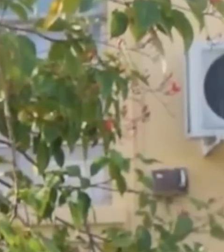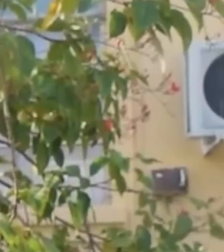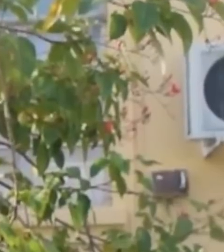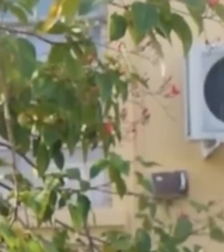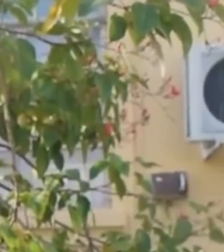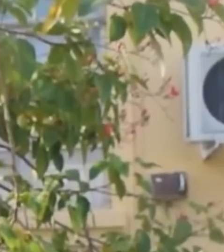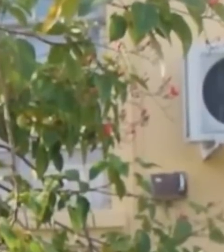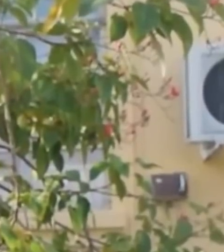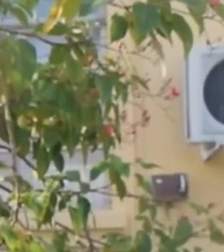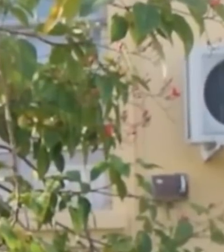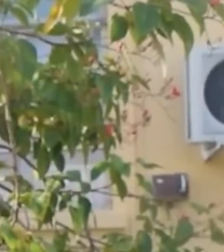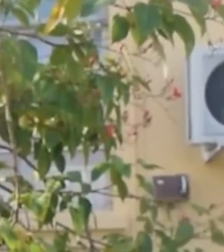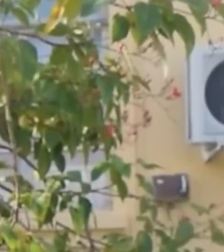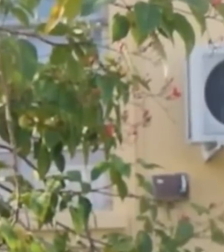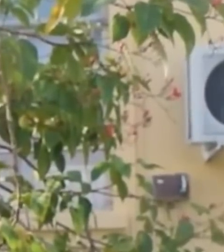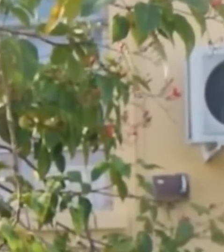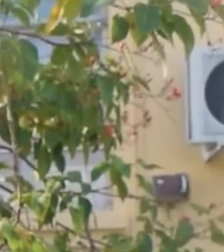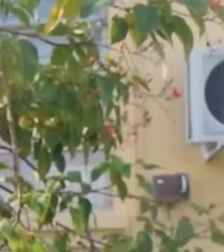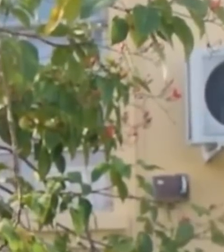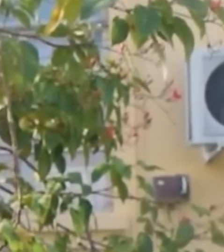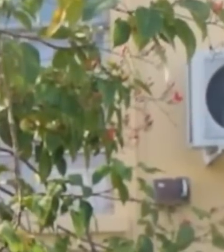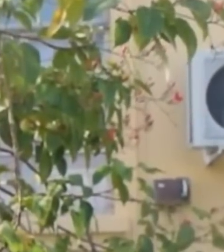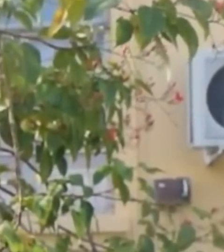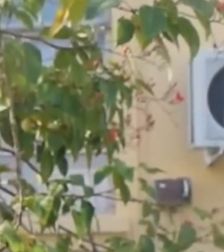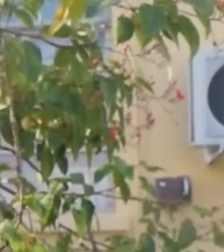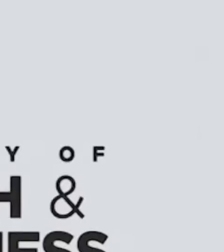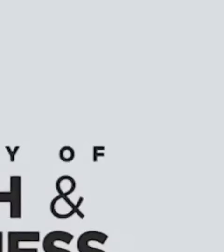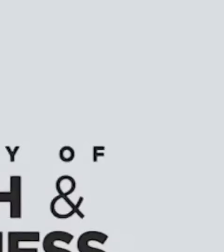we, you do it for yourself and the whole Jamaica.